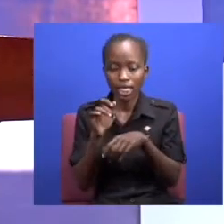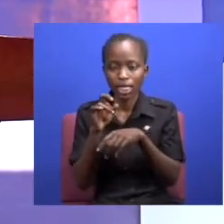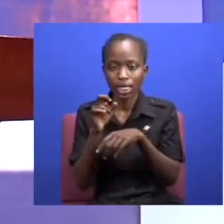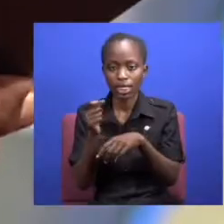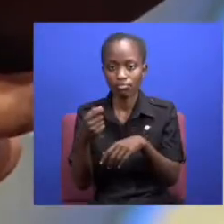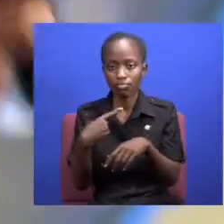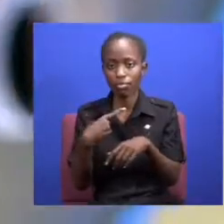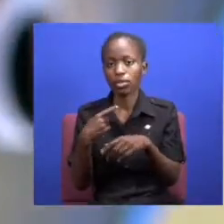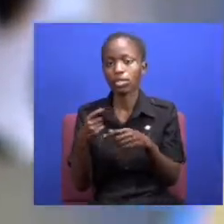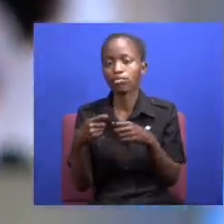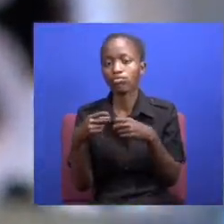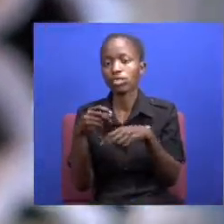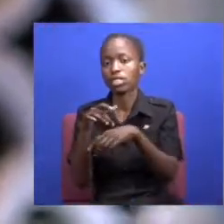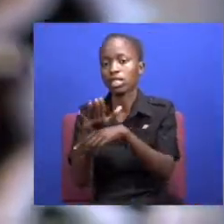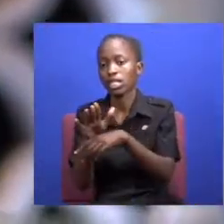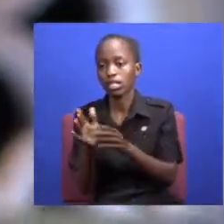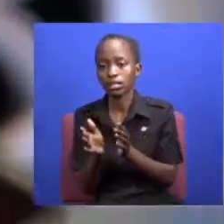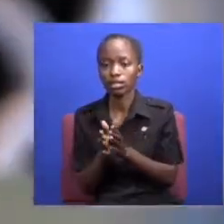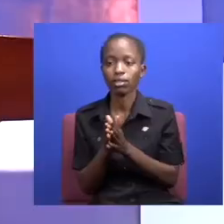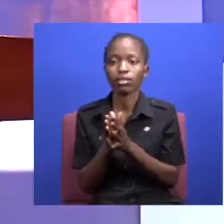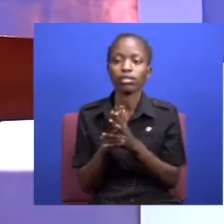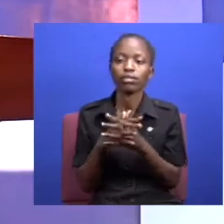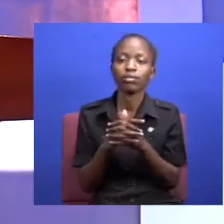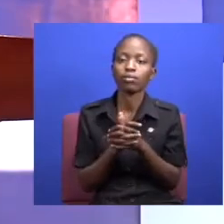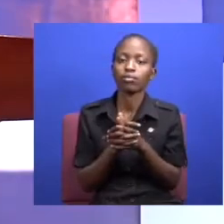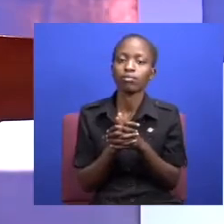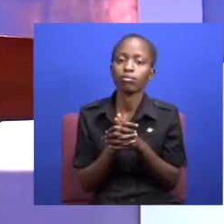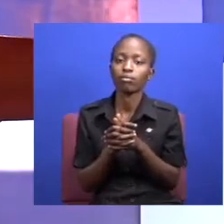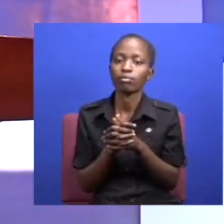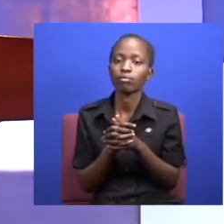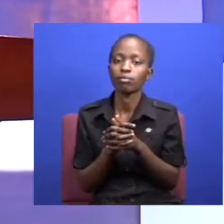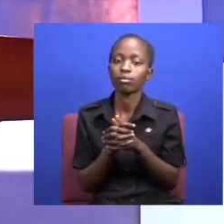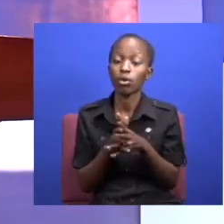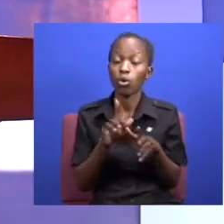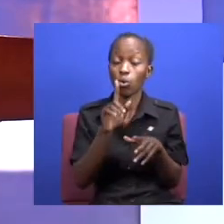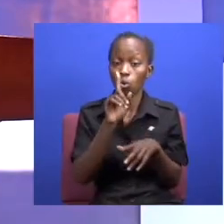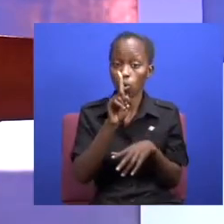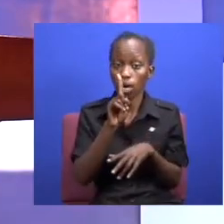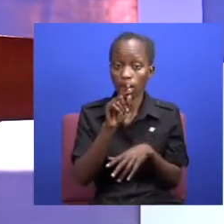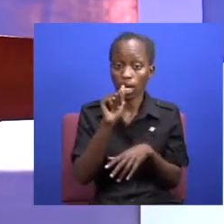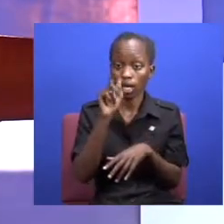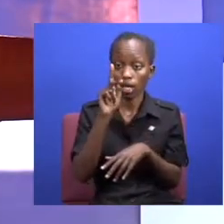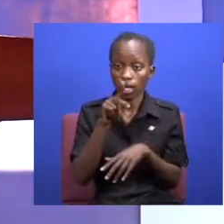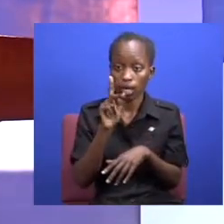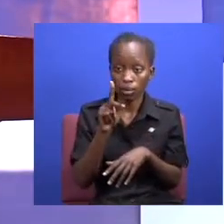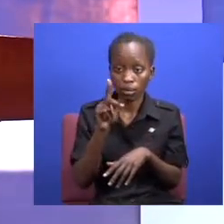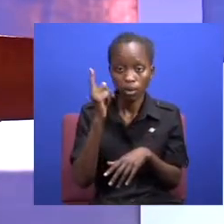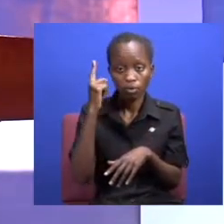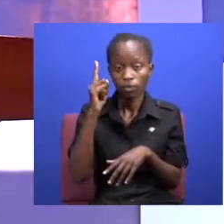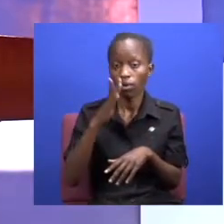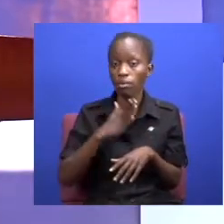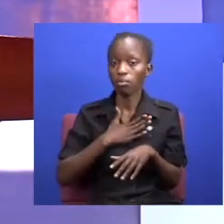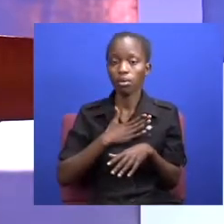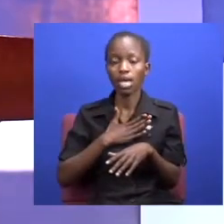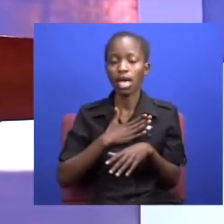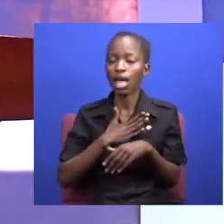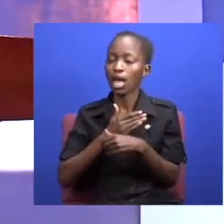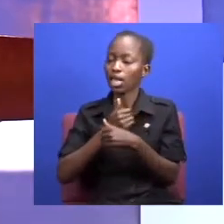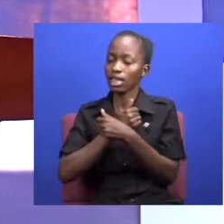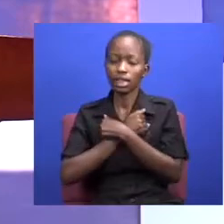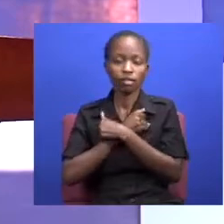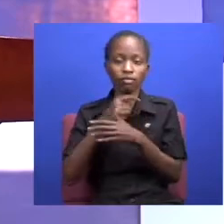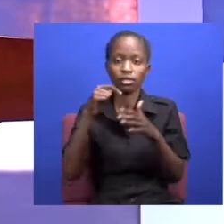messages. You know, it's really a handy tool. But one of the apps that for me is most